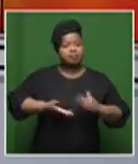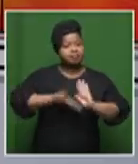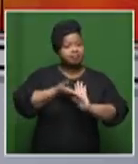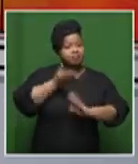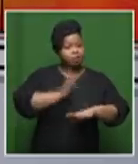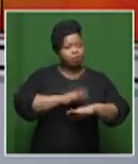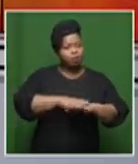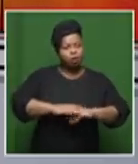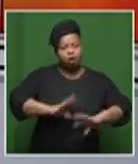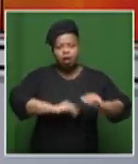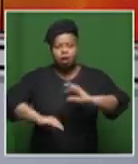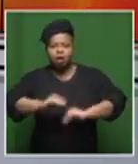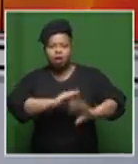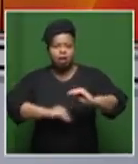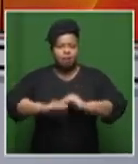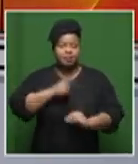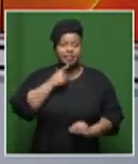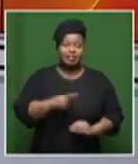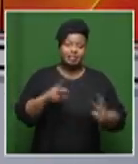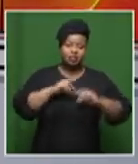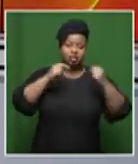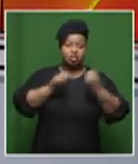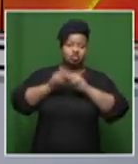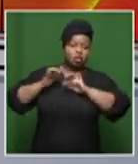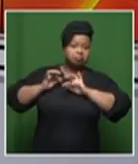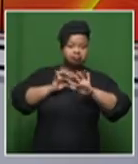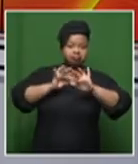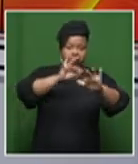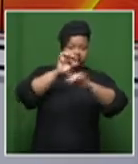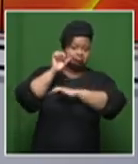rumours and talk of a national shutdown expected to take place today. But